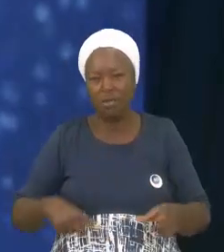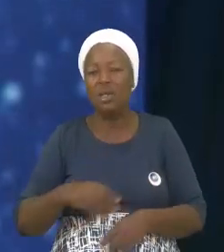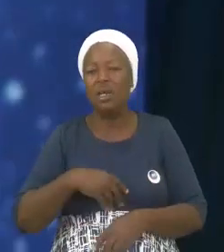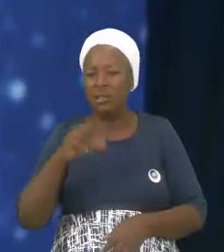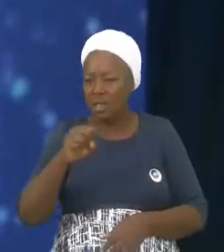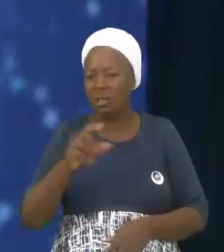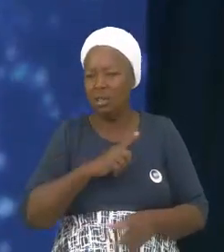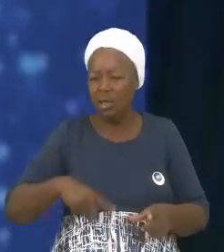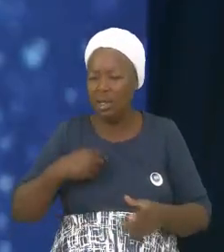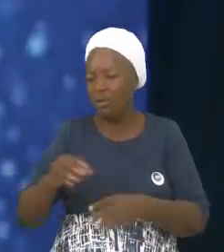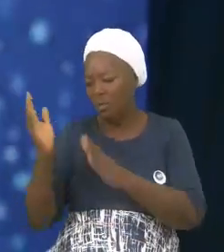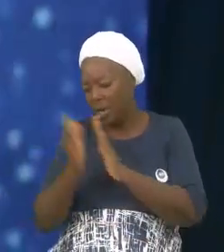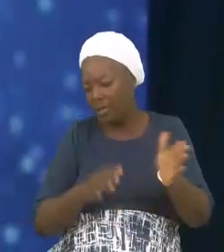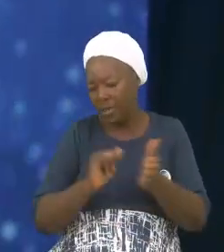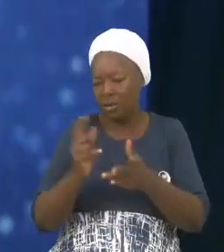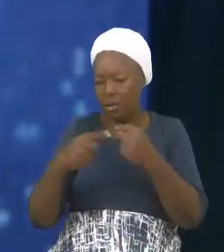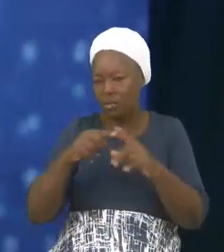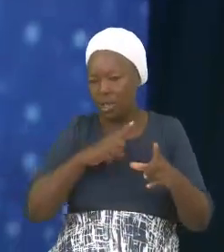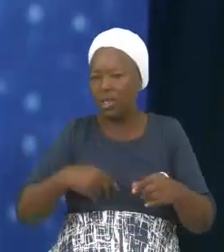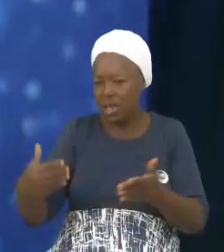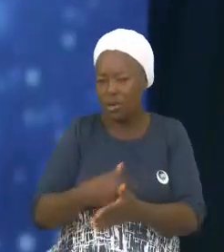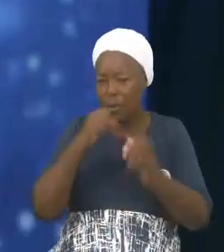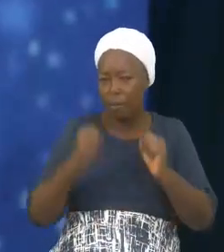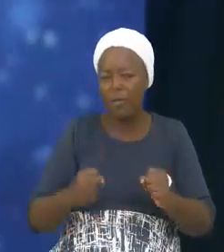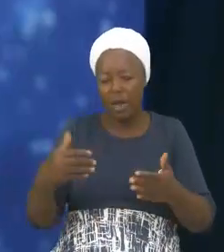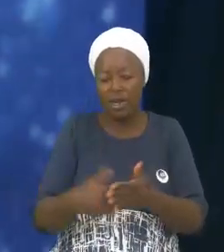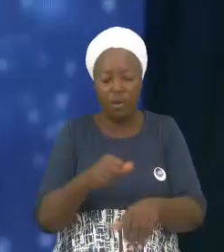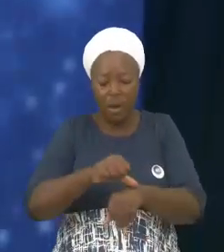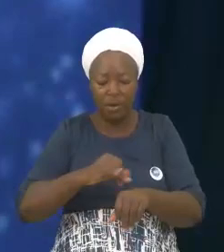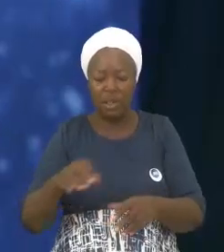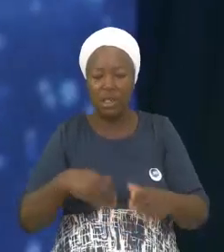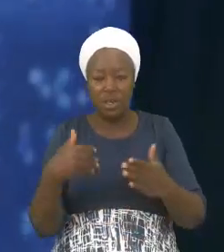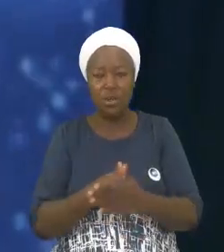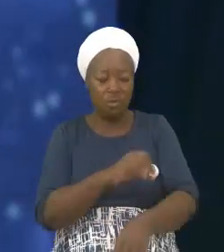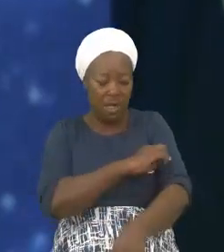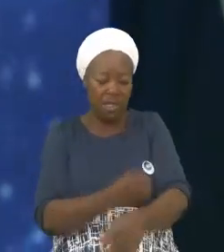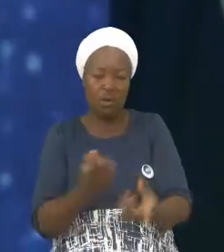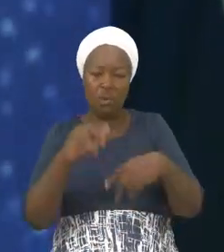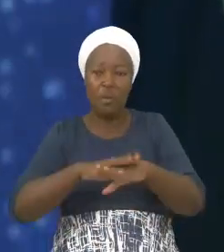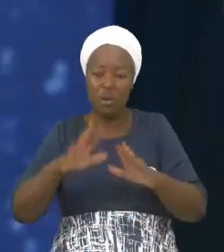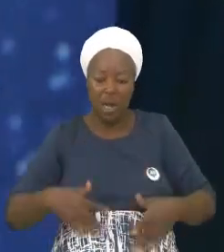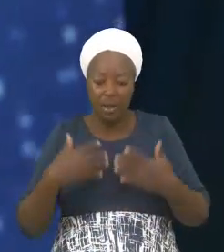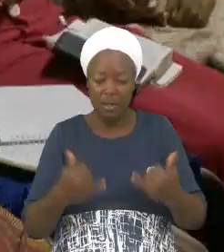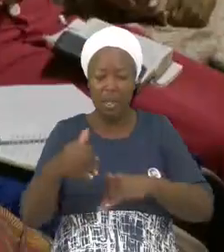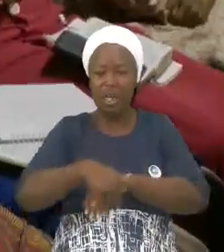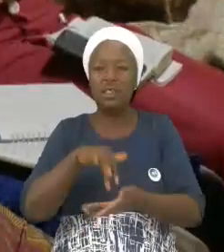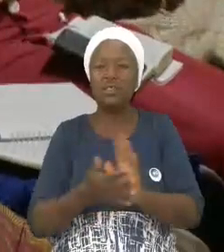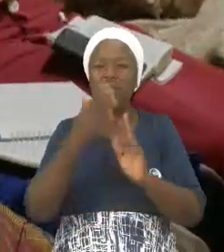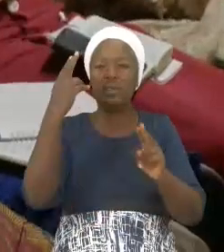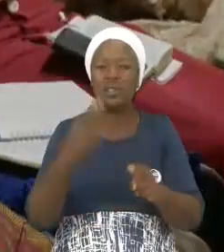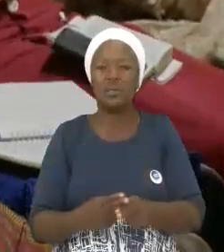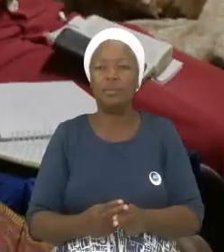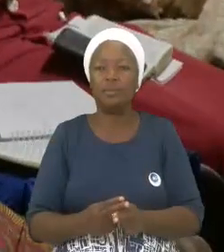new power, a new strength, a new anointing will come upon your life tonight in Jesus'